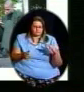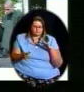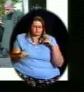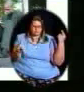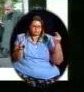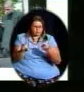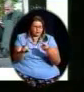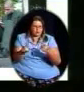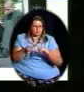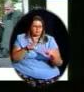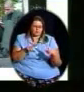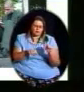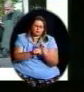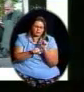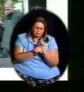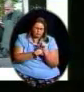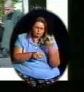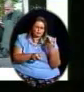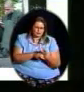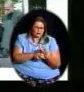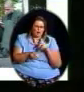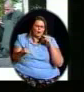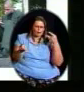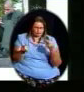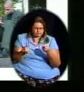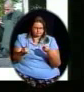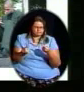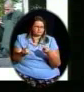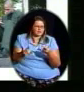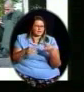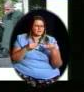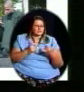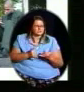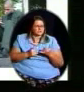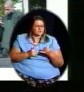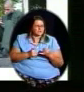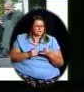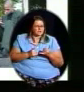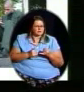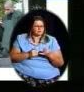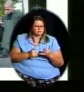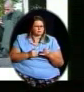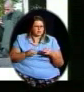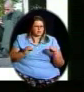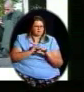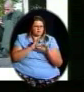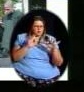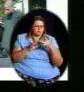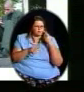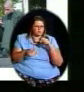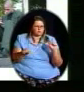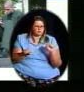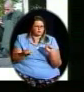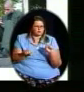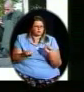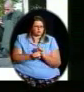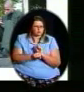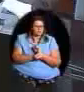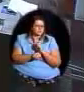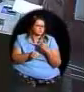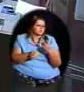there. So with that, that kind of ends the strategic look at teaching, learning, your board direction number 1.